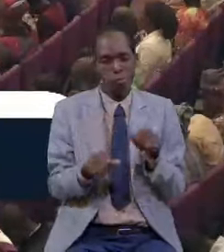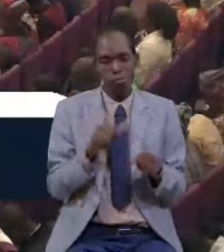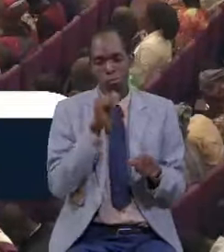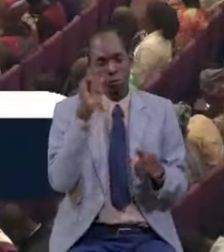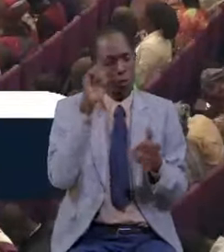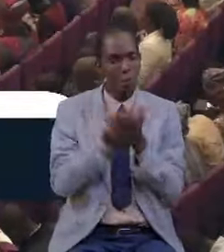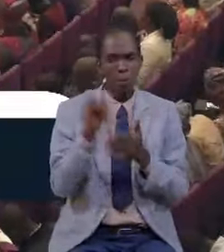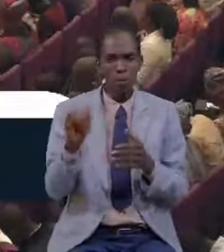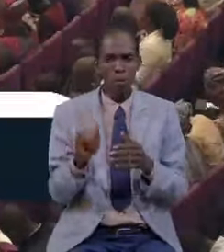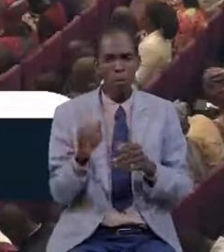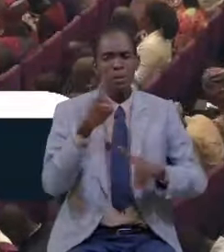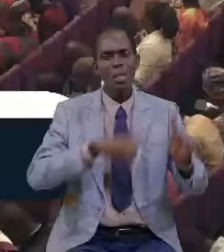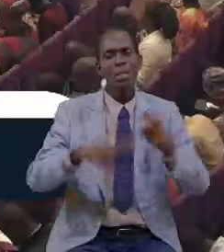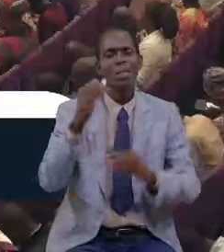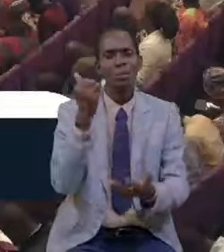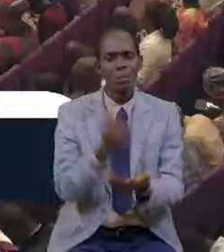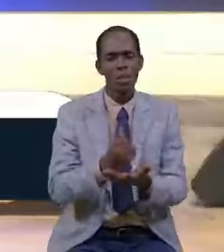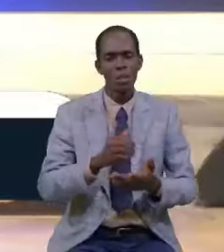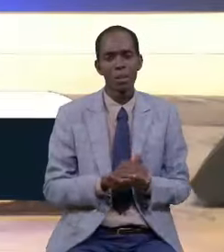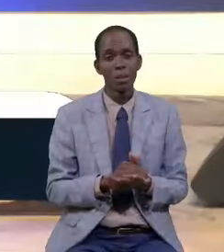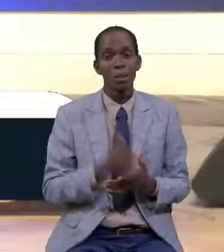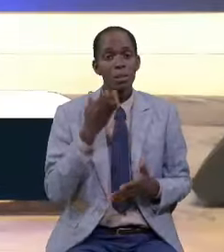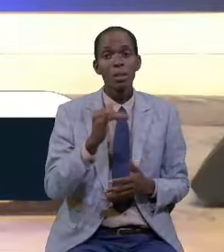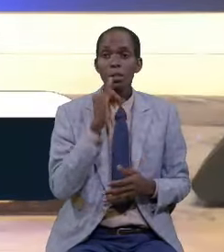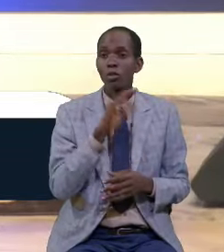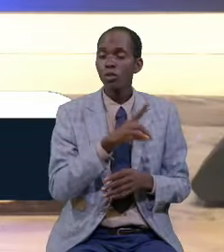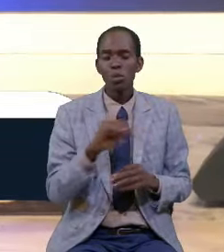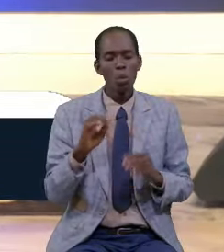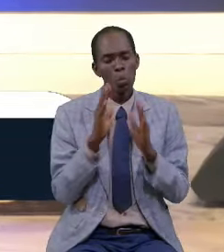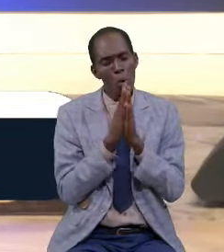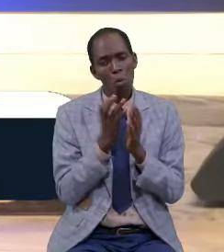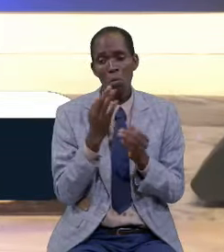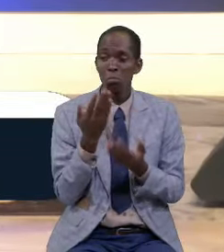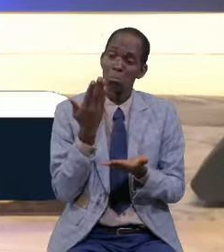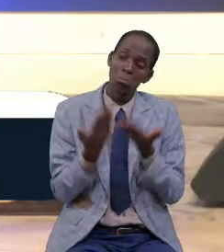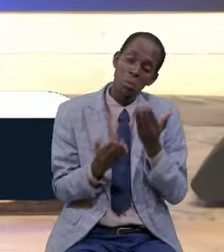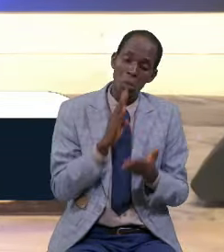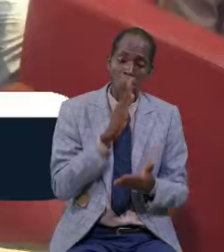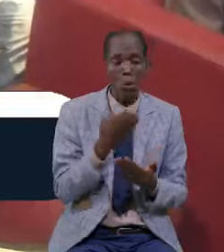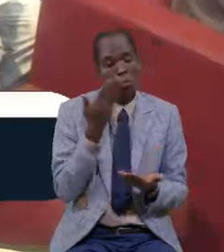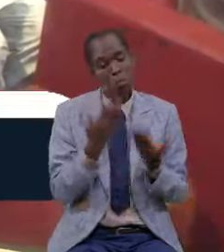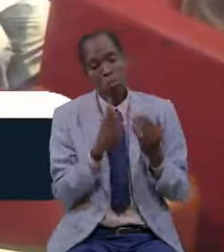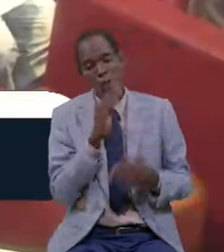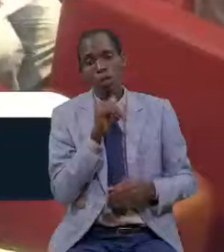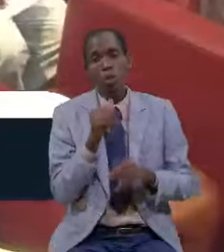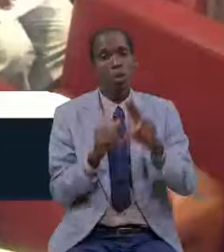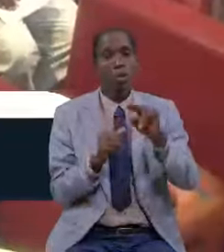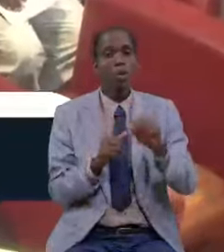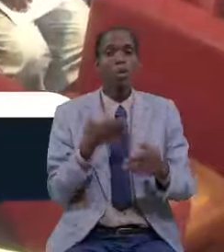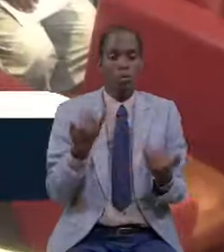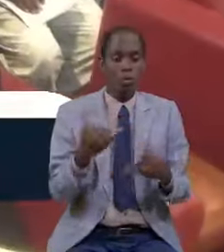corner. There's no prayer of maybe or maybe not. Tonight, there's going to be a